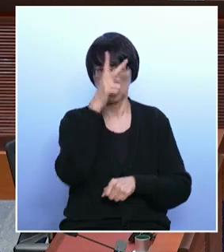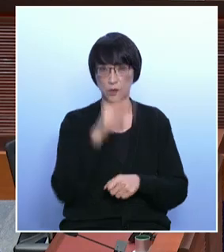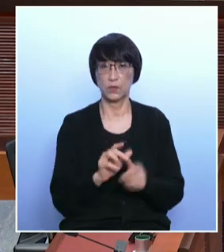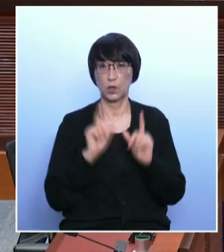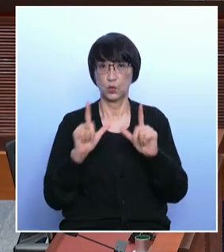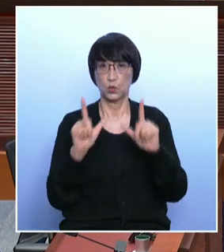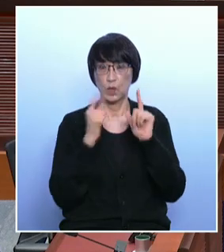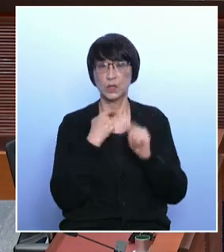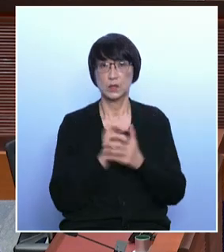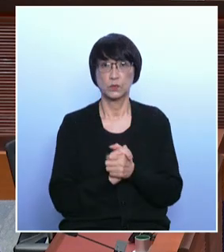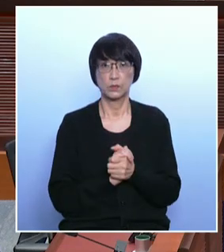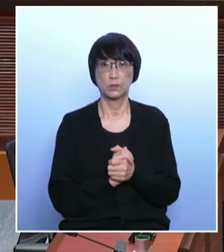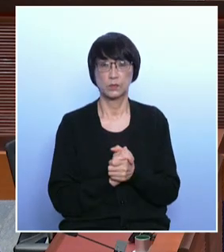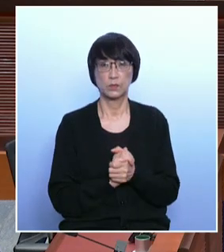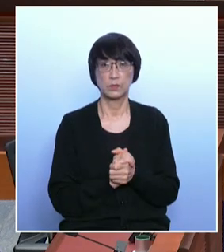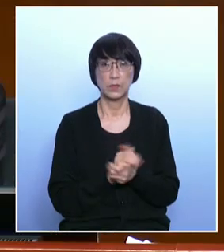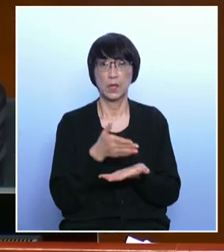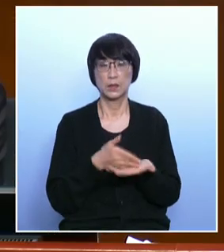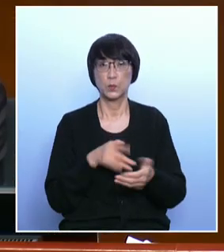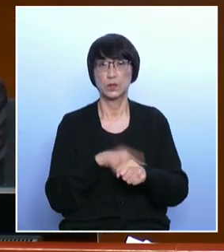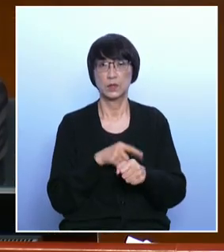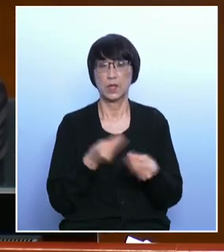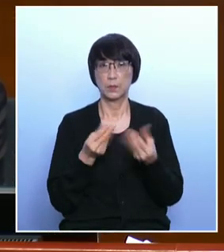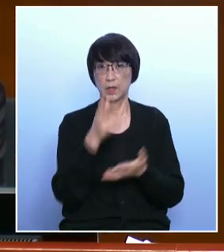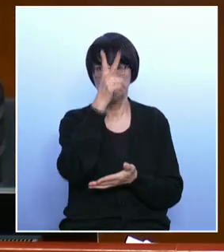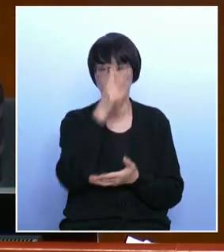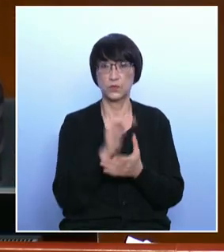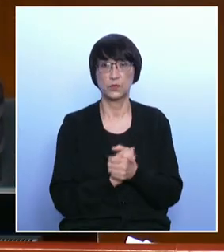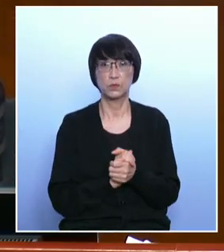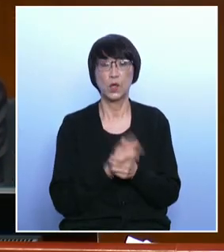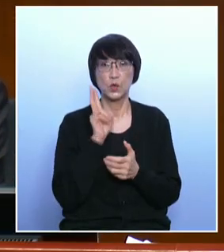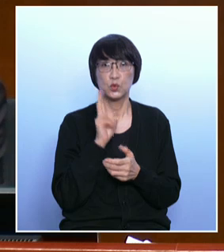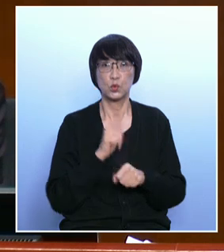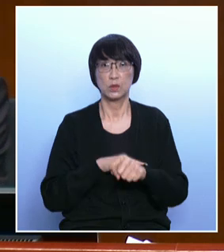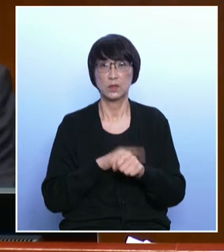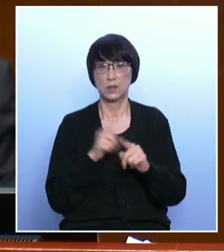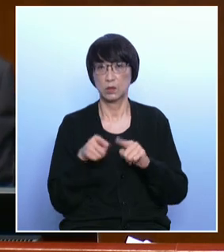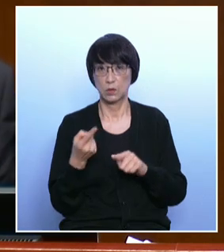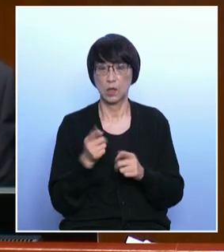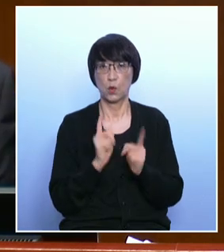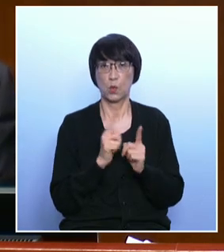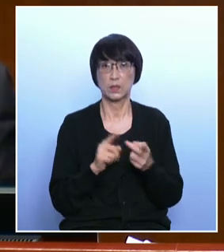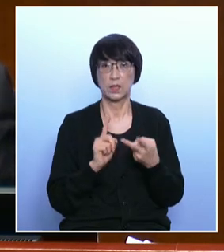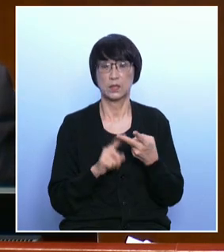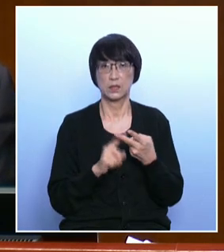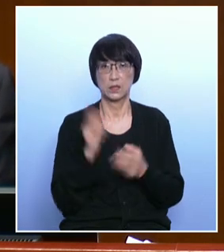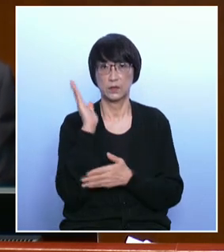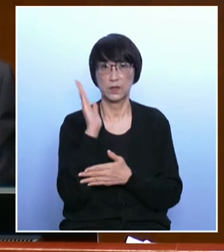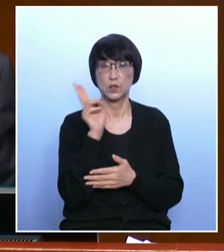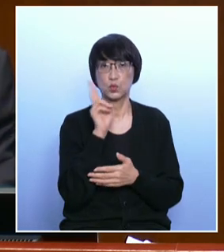Please allow time for the administration to respond to your views. Please allow at least half of the